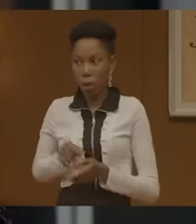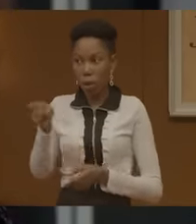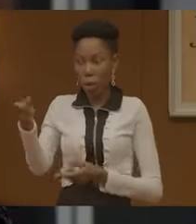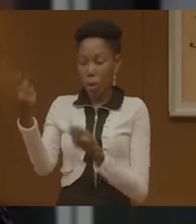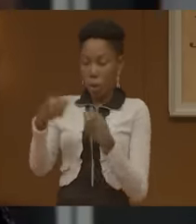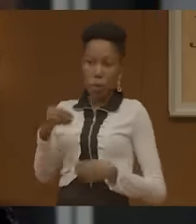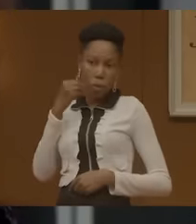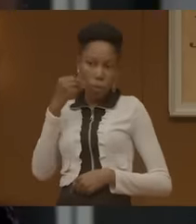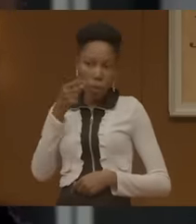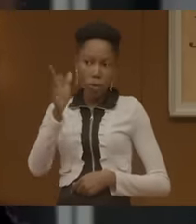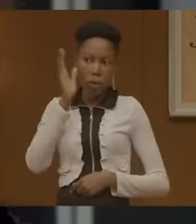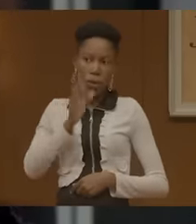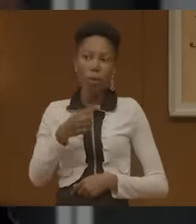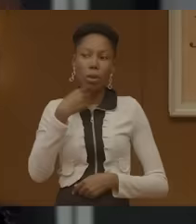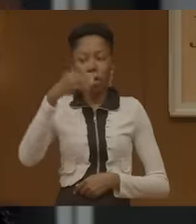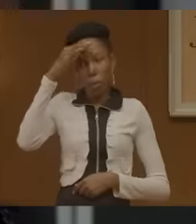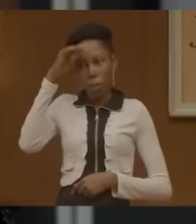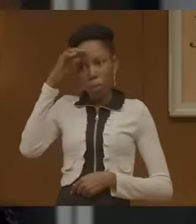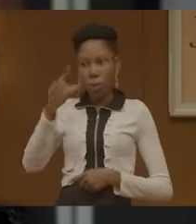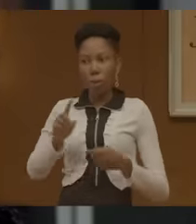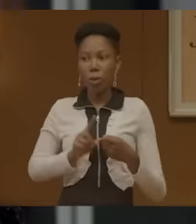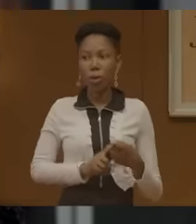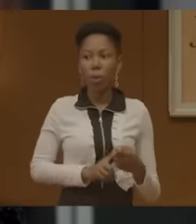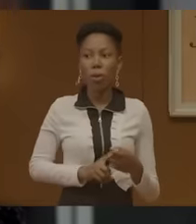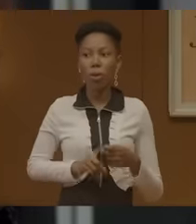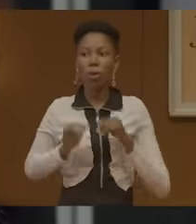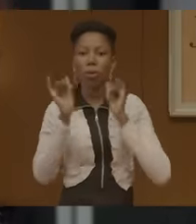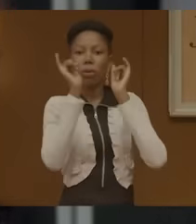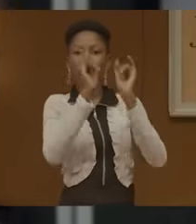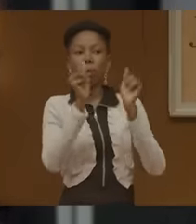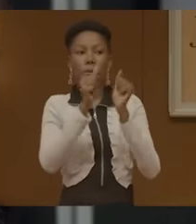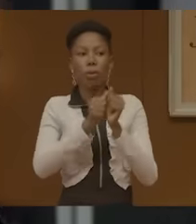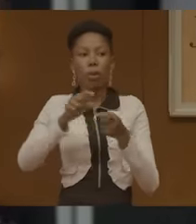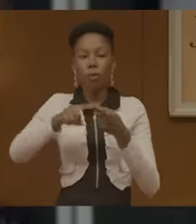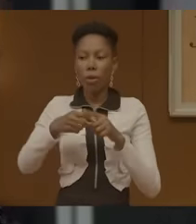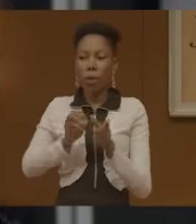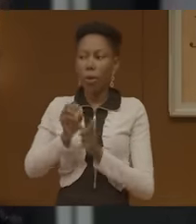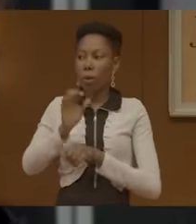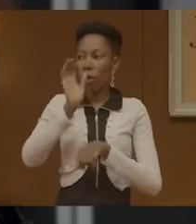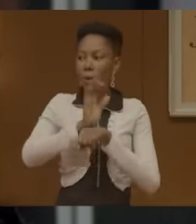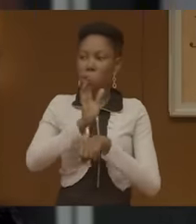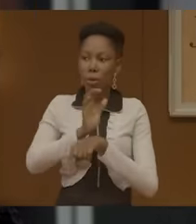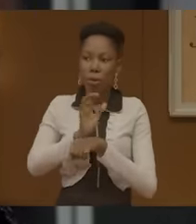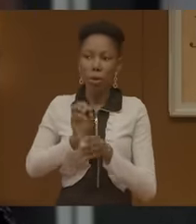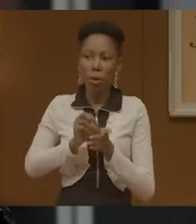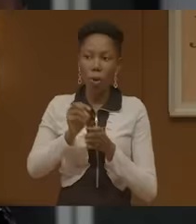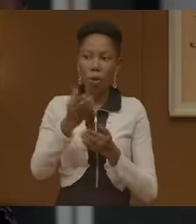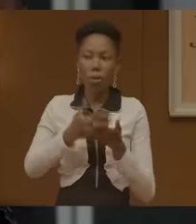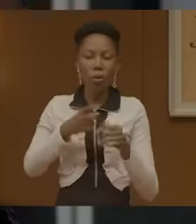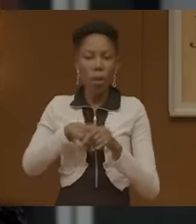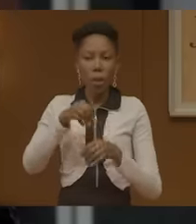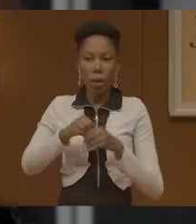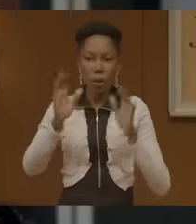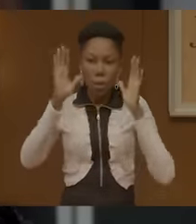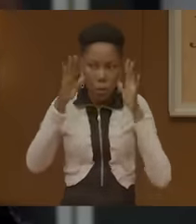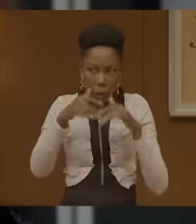boy to just go and find a place and sleep, either with my friends or in the church, sometimes in the mosque. I